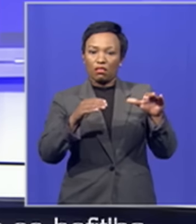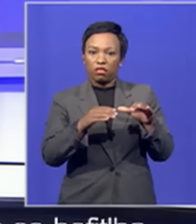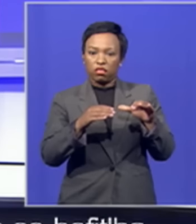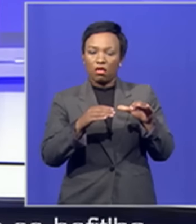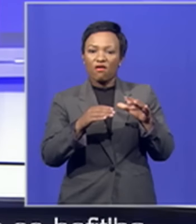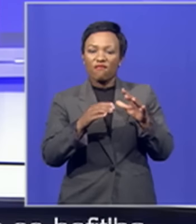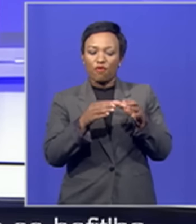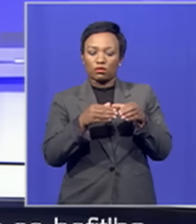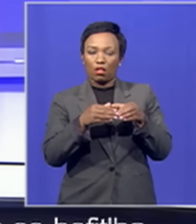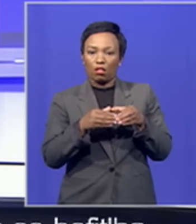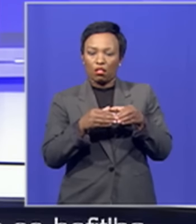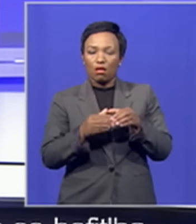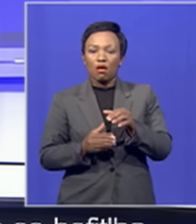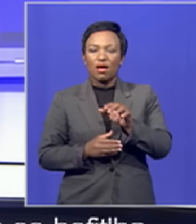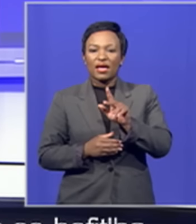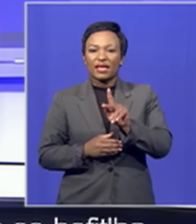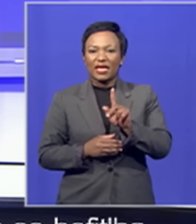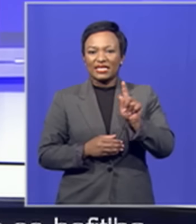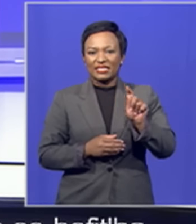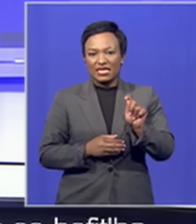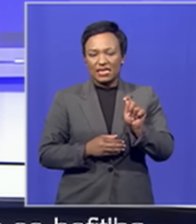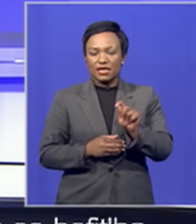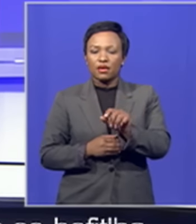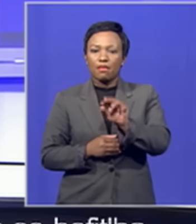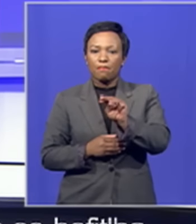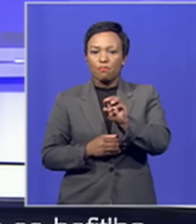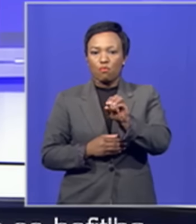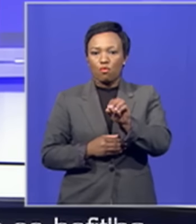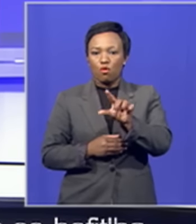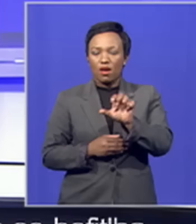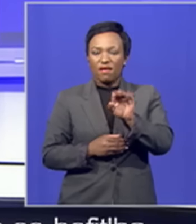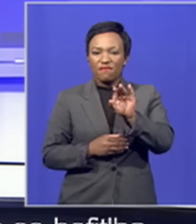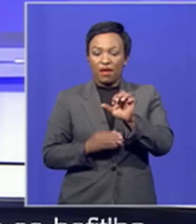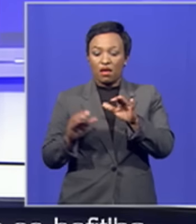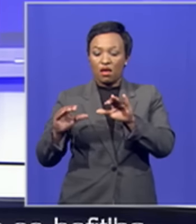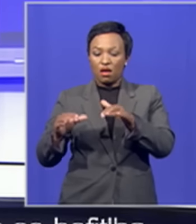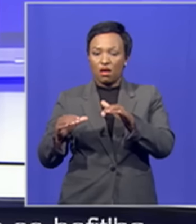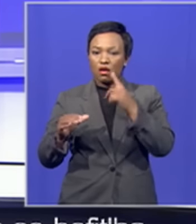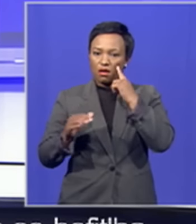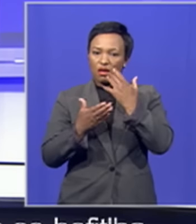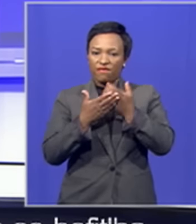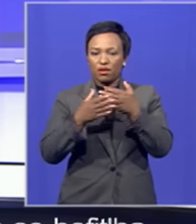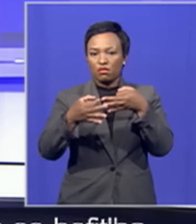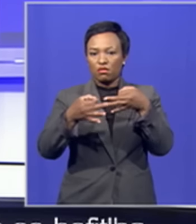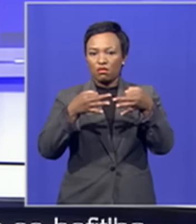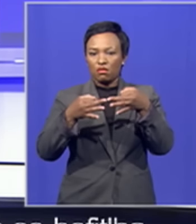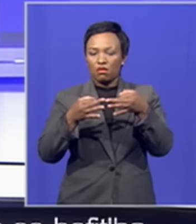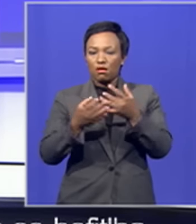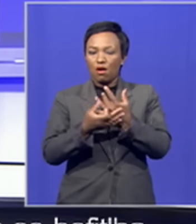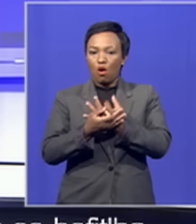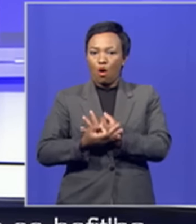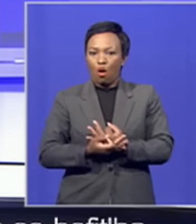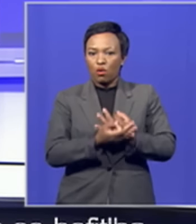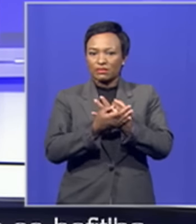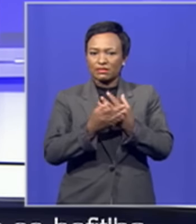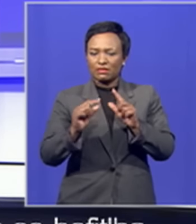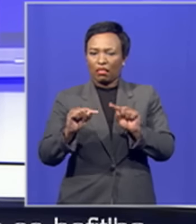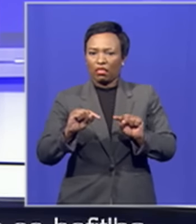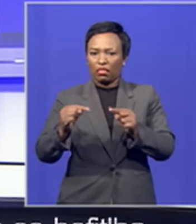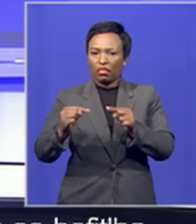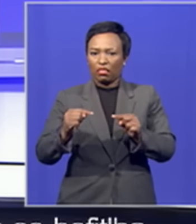bosenyi katiso KT Molefe se botsukunape. Batlhankela ba di-Hawks ba ganetsana mo ebile go